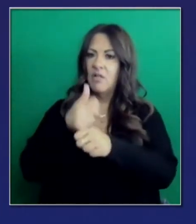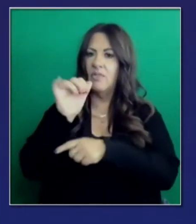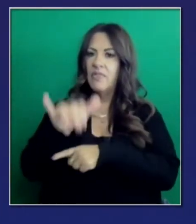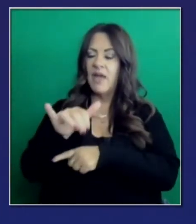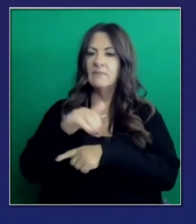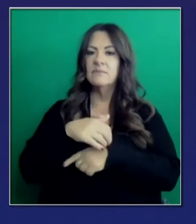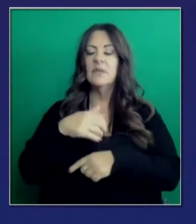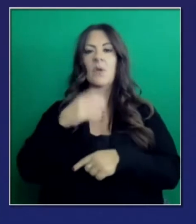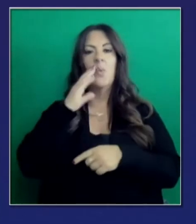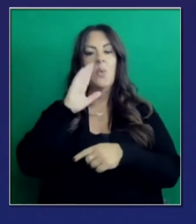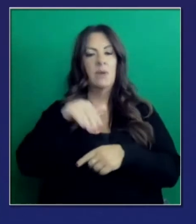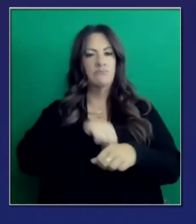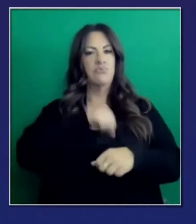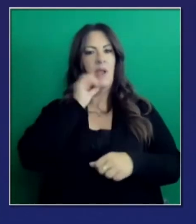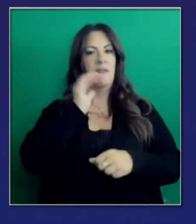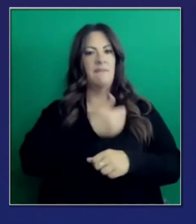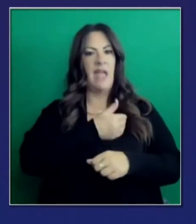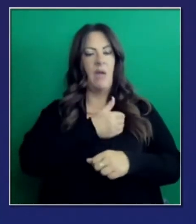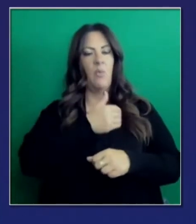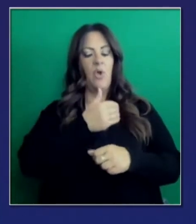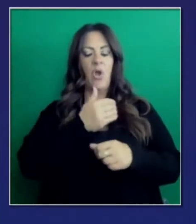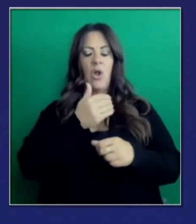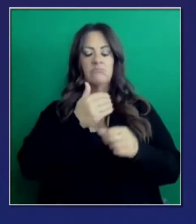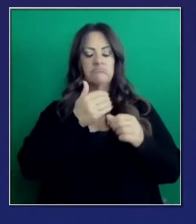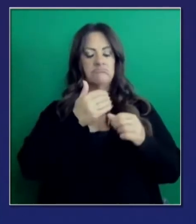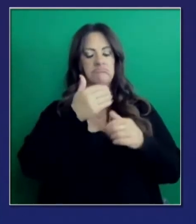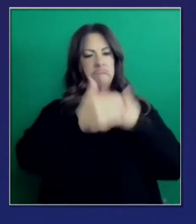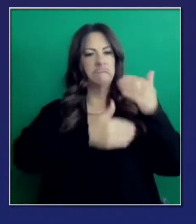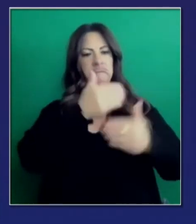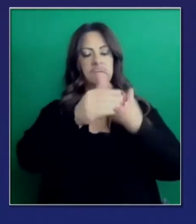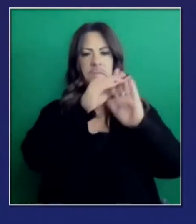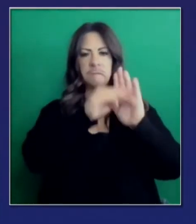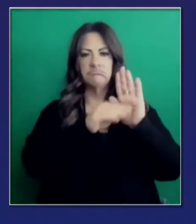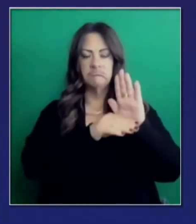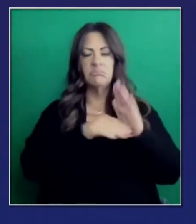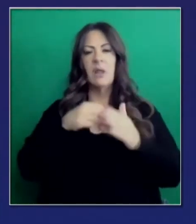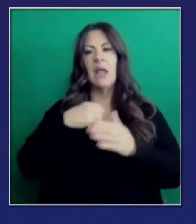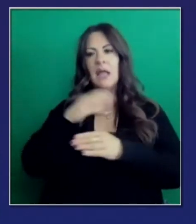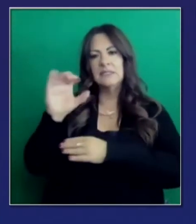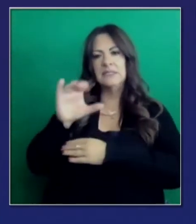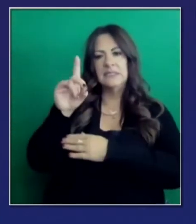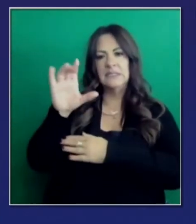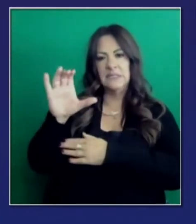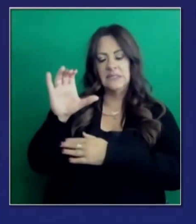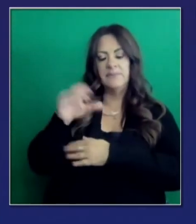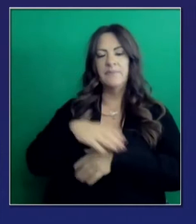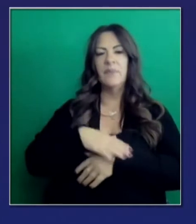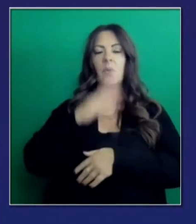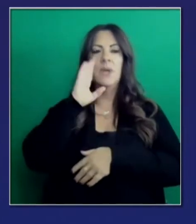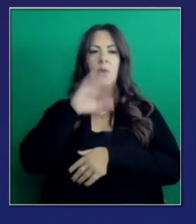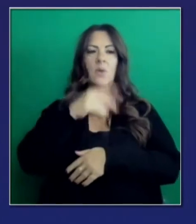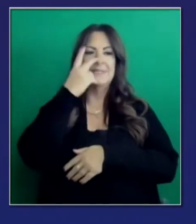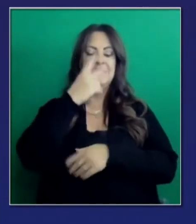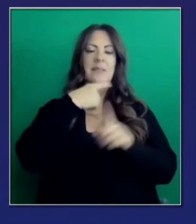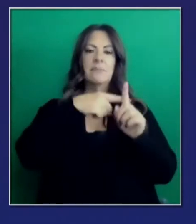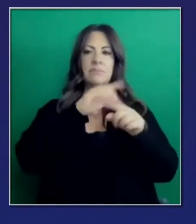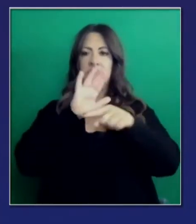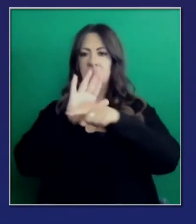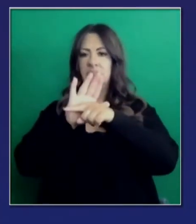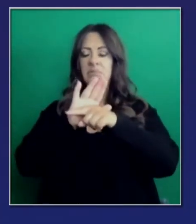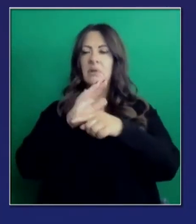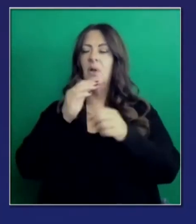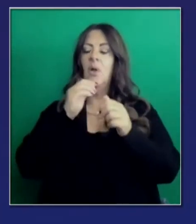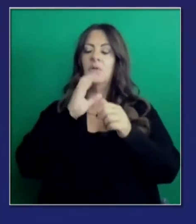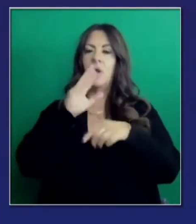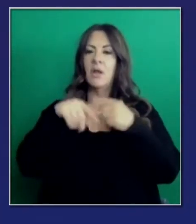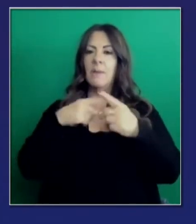and others, we recognize it has advantages and it has disadvantages as it relates speed and efficiency.